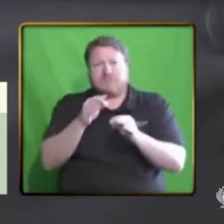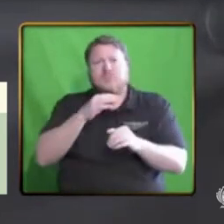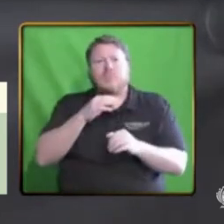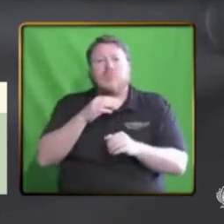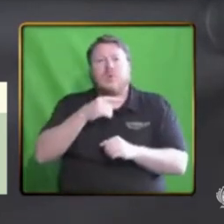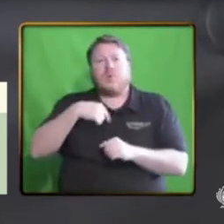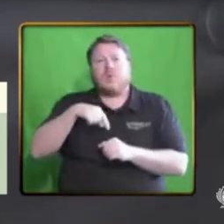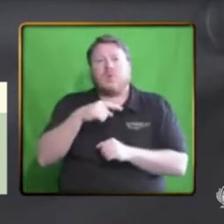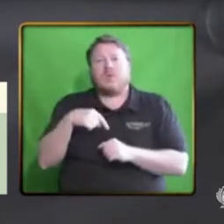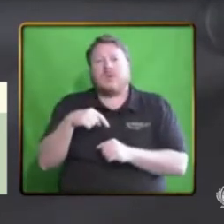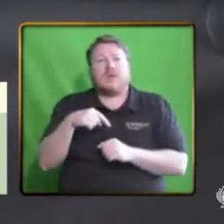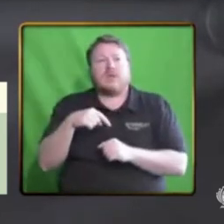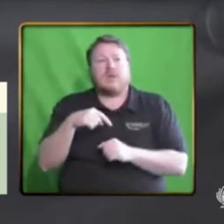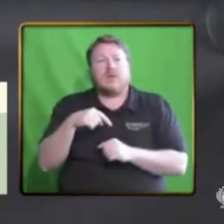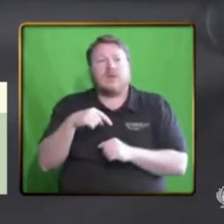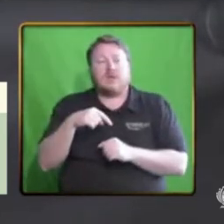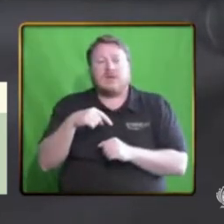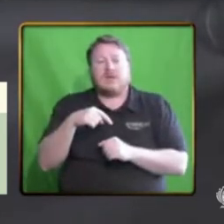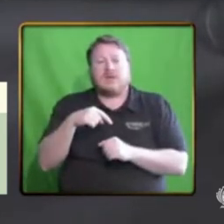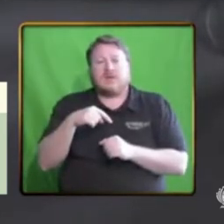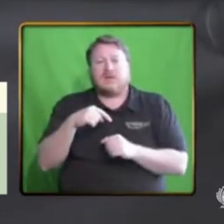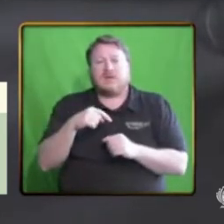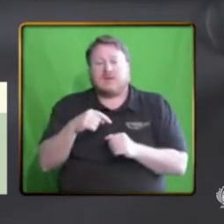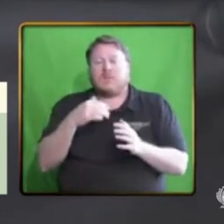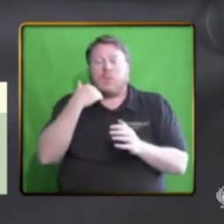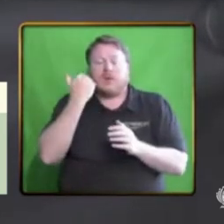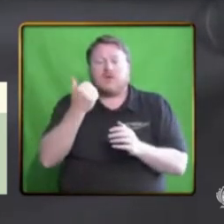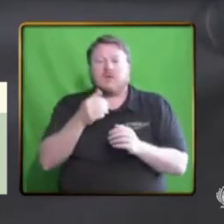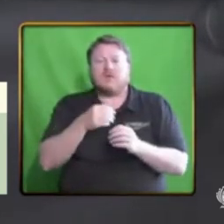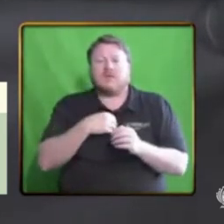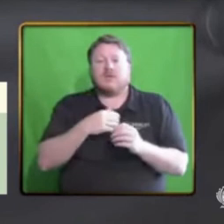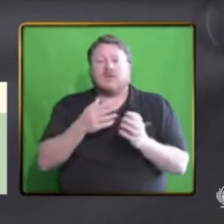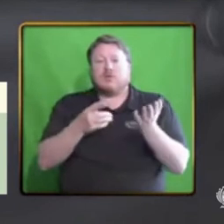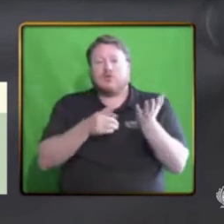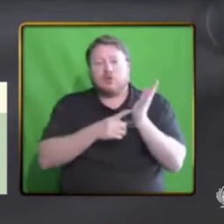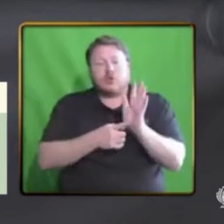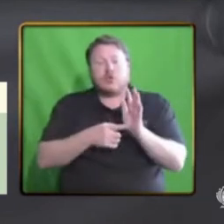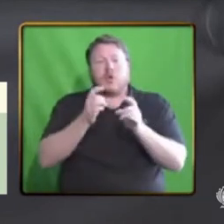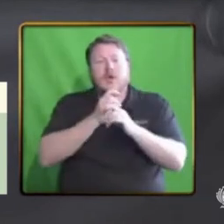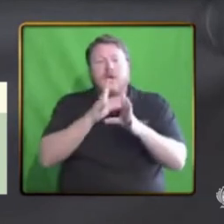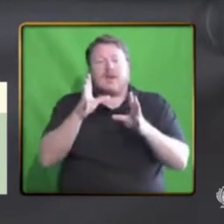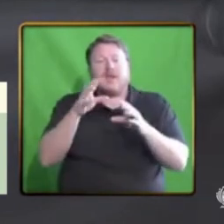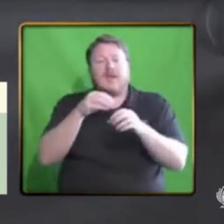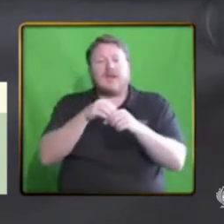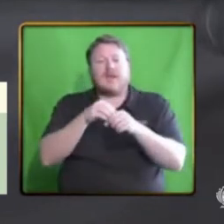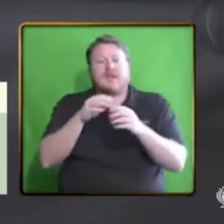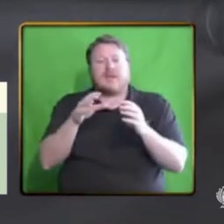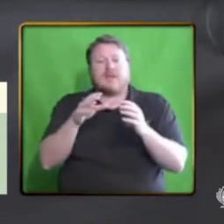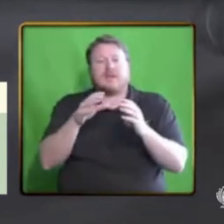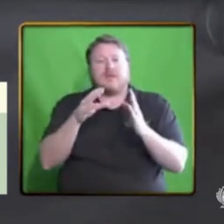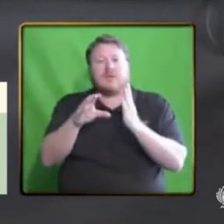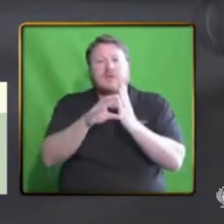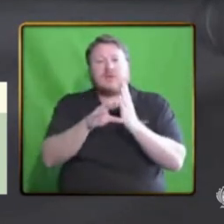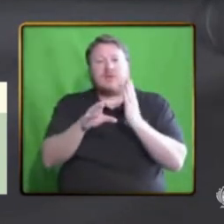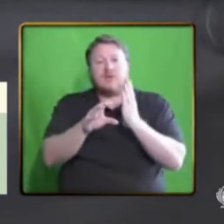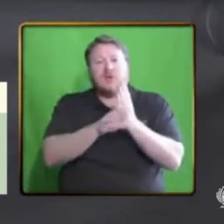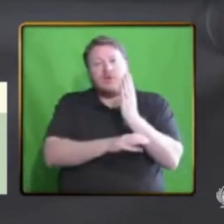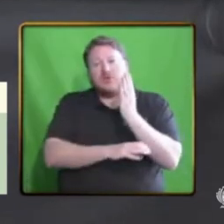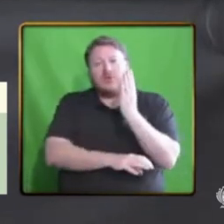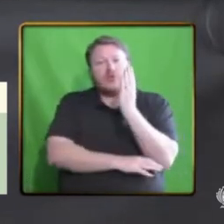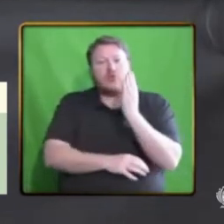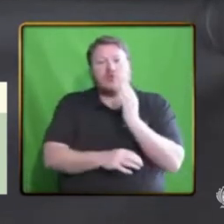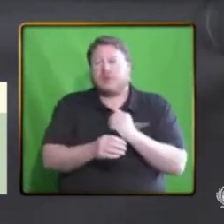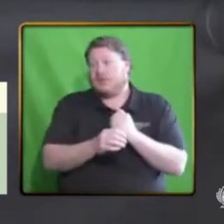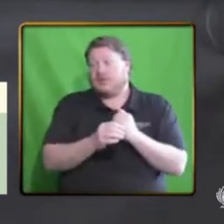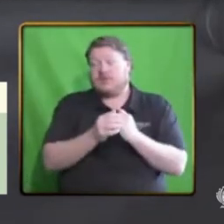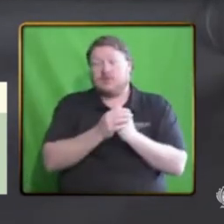for, as clearly articulated in our Constitution, also articulated in the Freedom